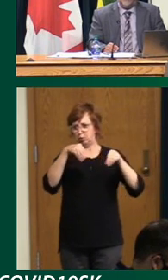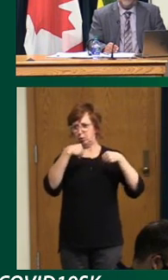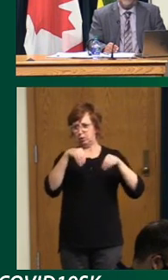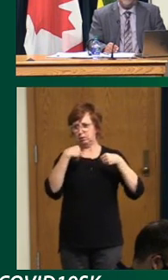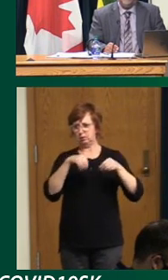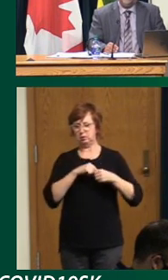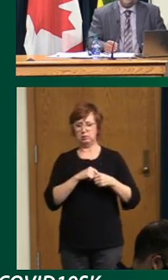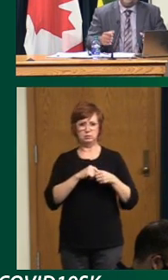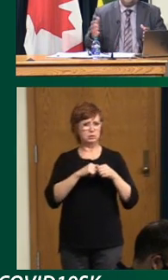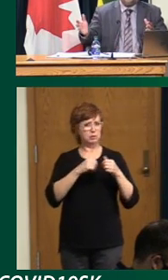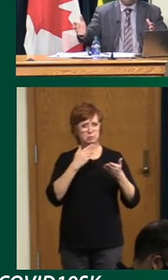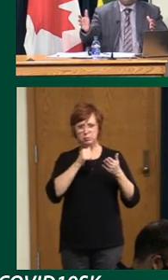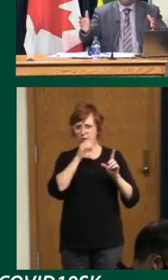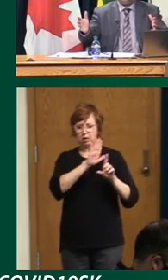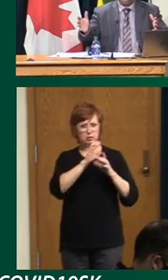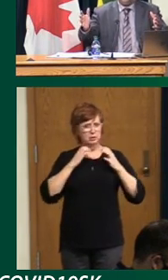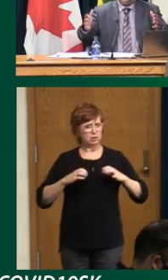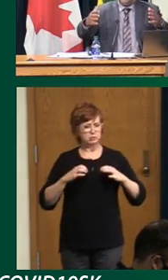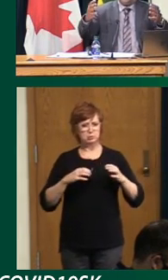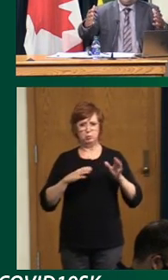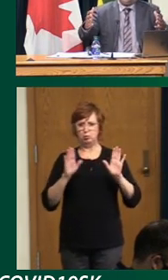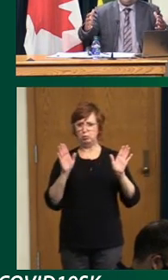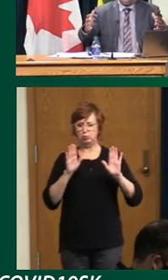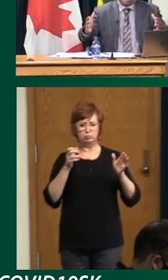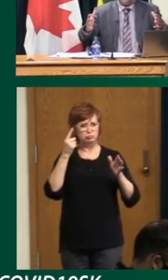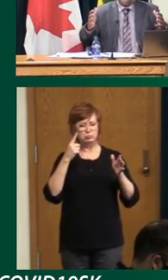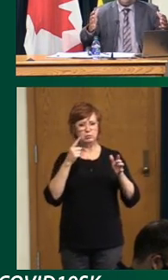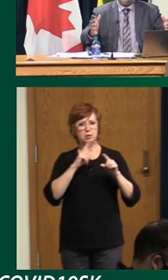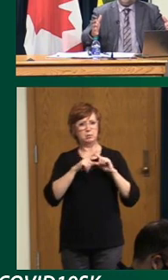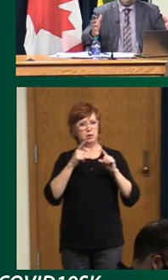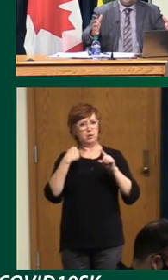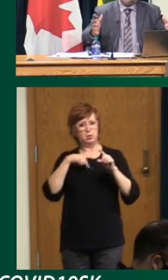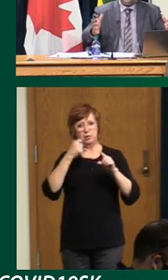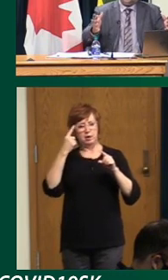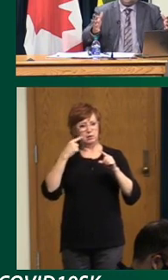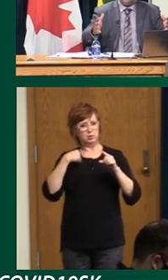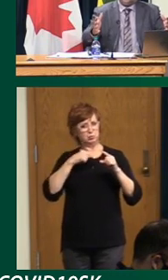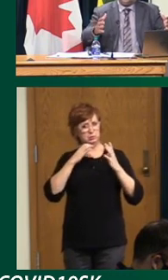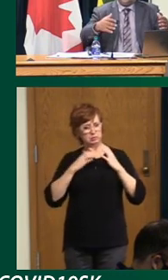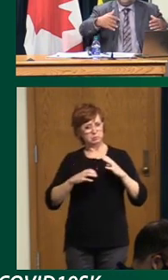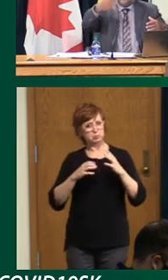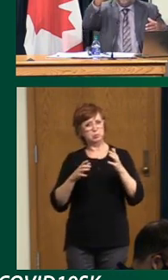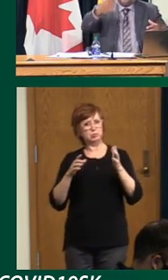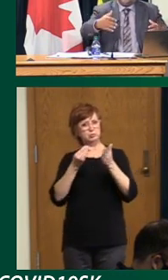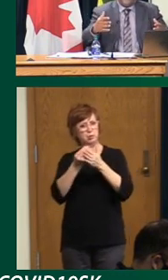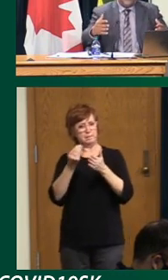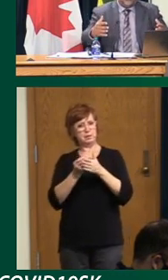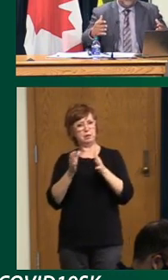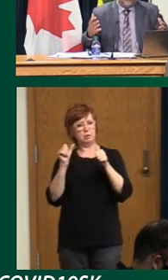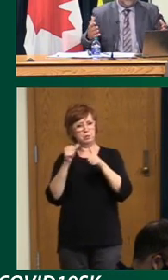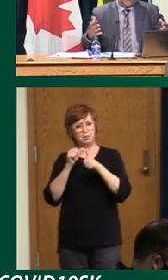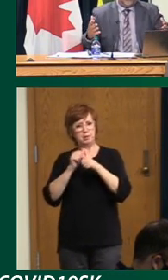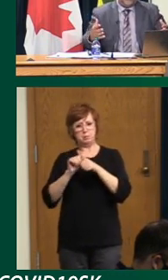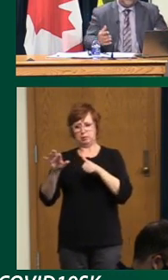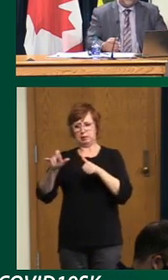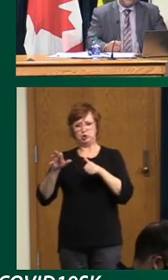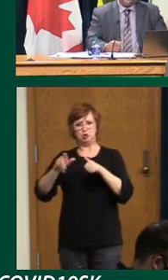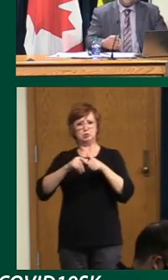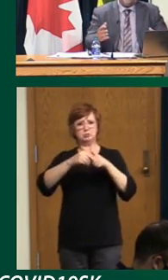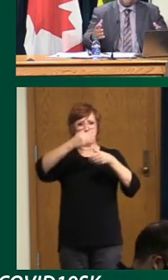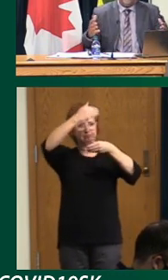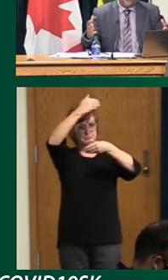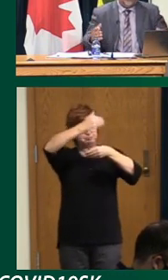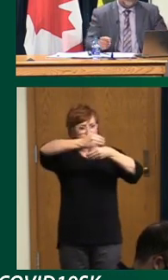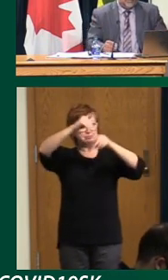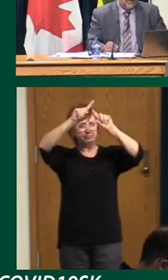necessarily involving customers, because we all know that set up really well, how we behave as customers and how the plexiglass and all that is, but sometimes it